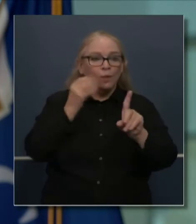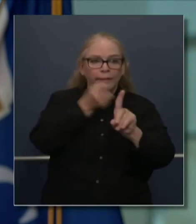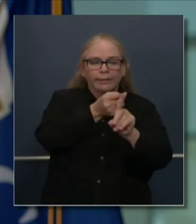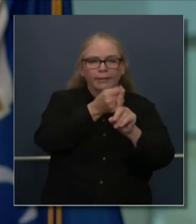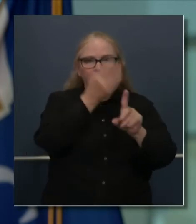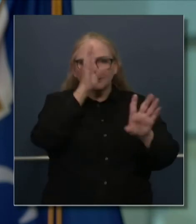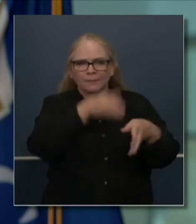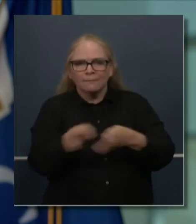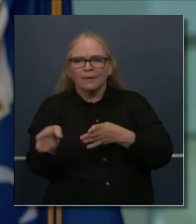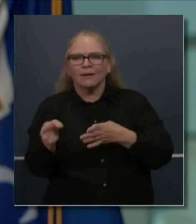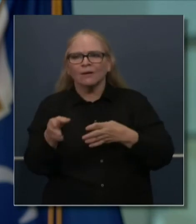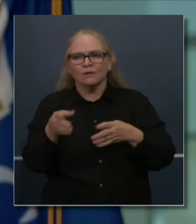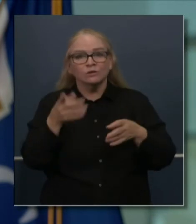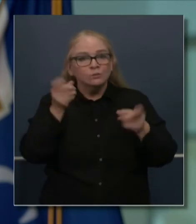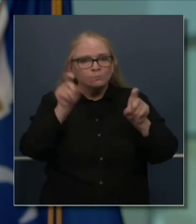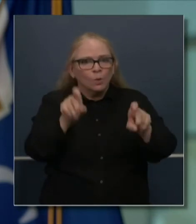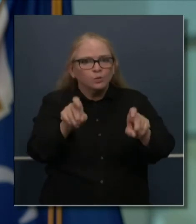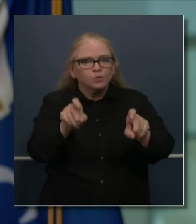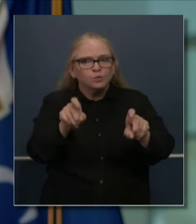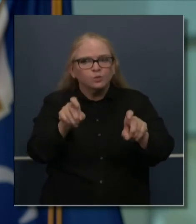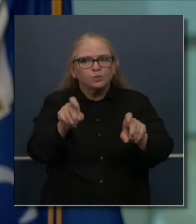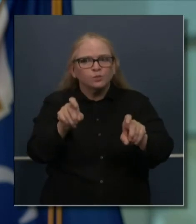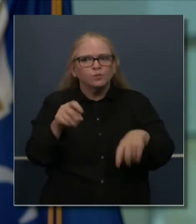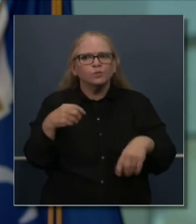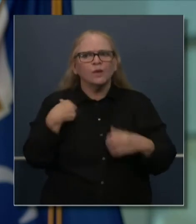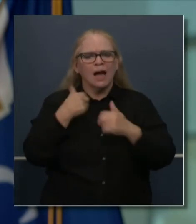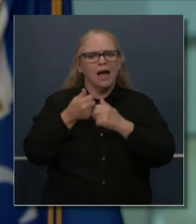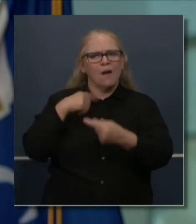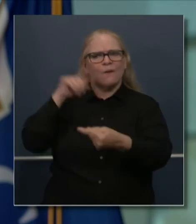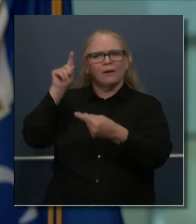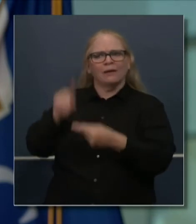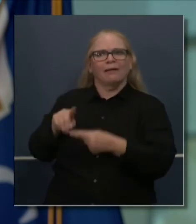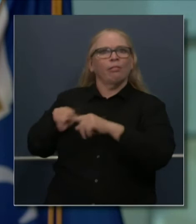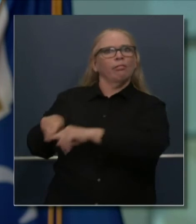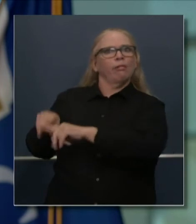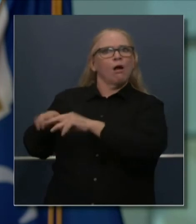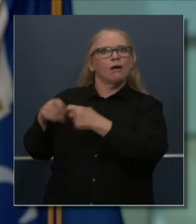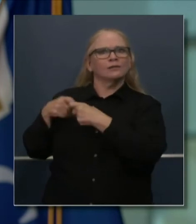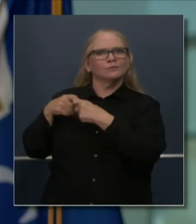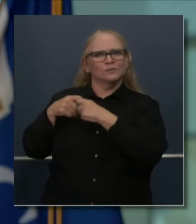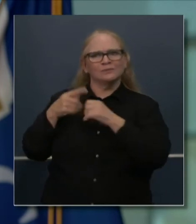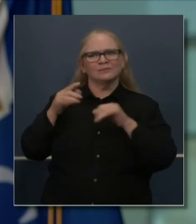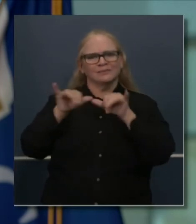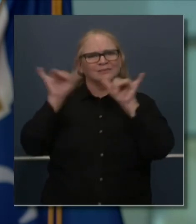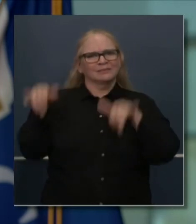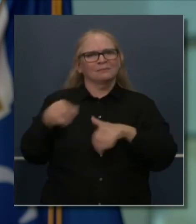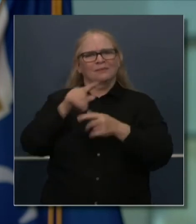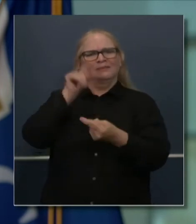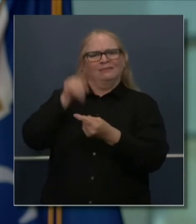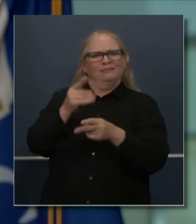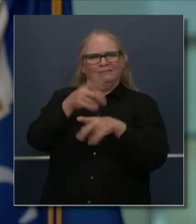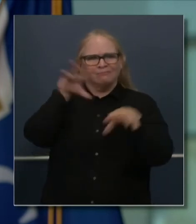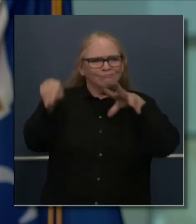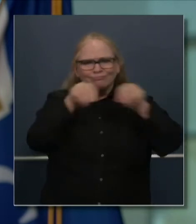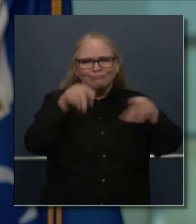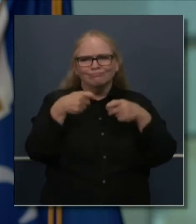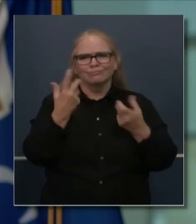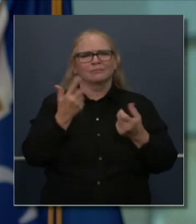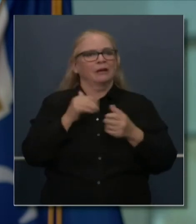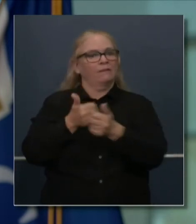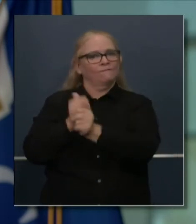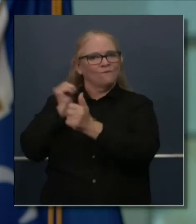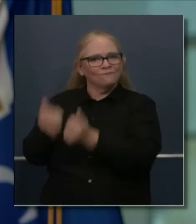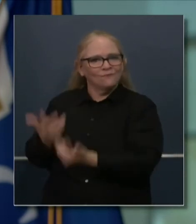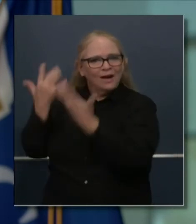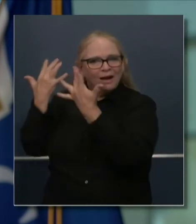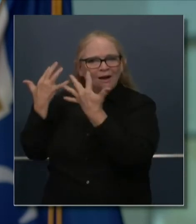to de-energization associated with wildfire mitigation at state. Over the weekend, we have demanded of the large investor-owned